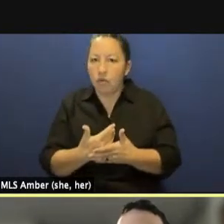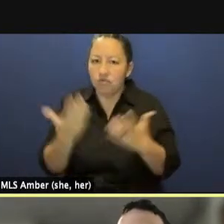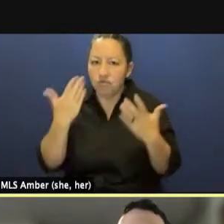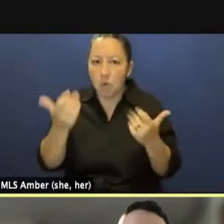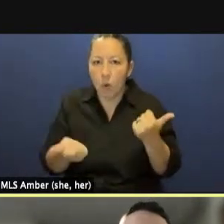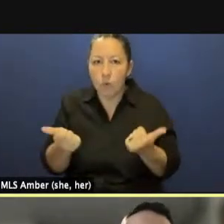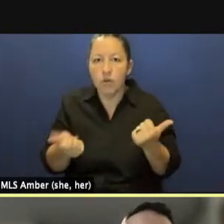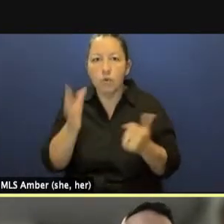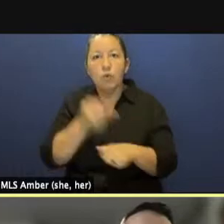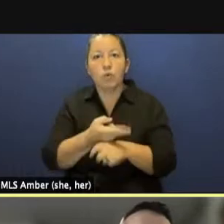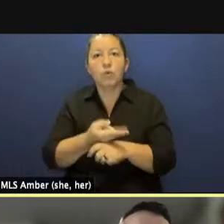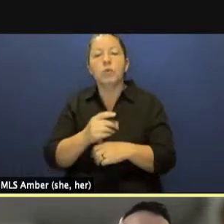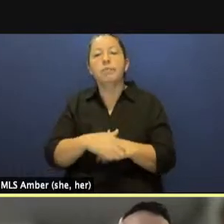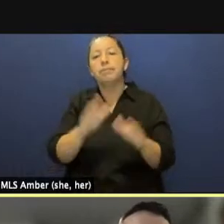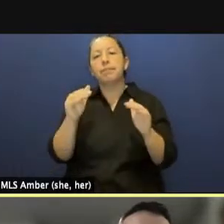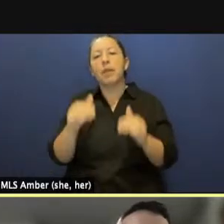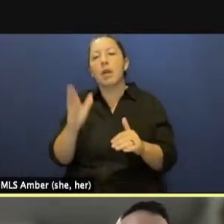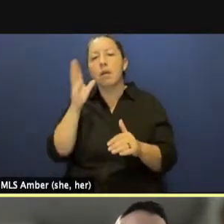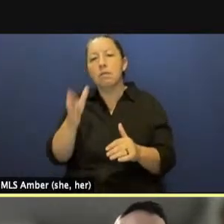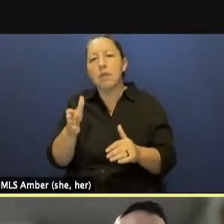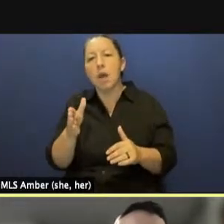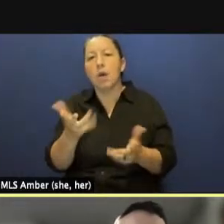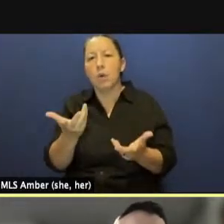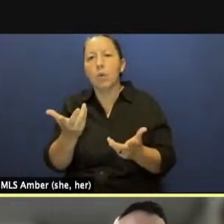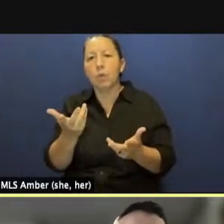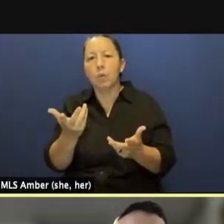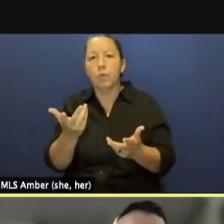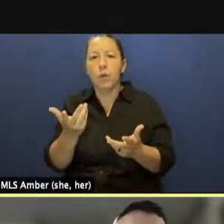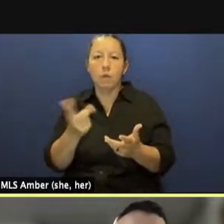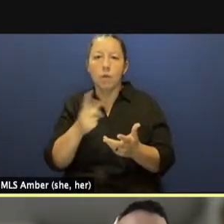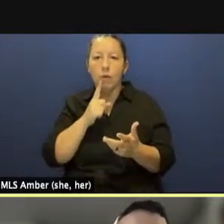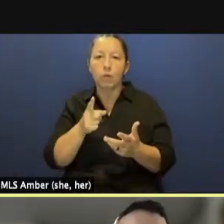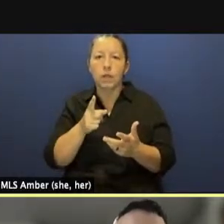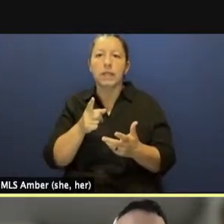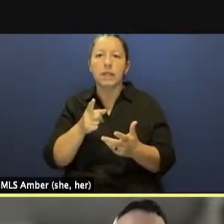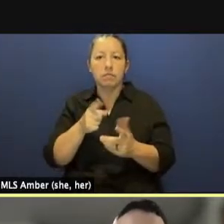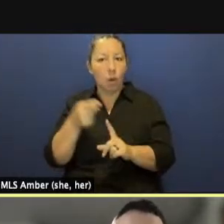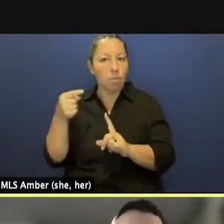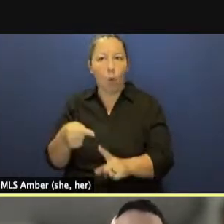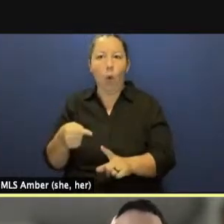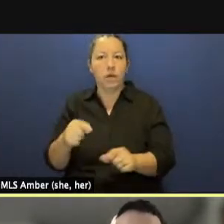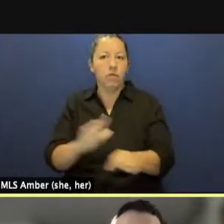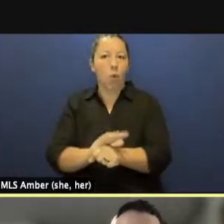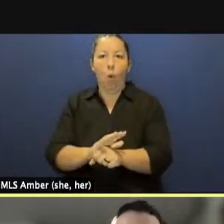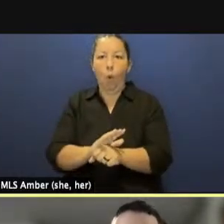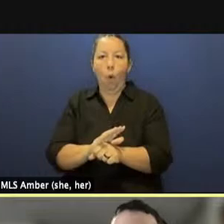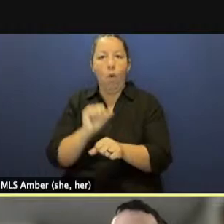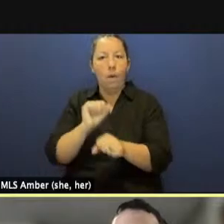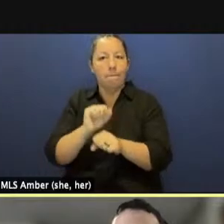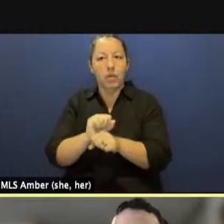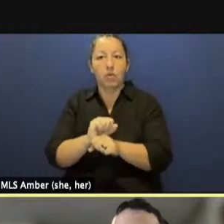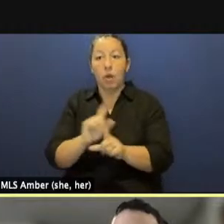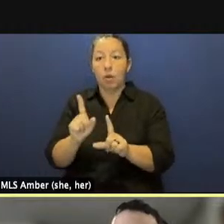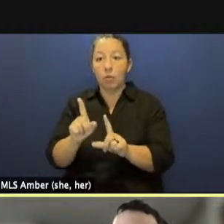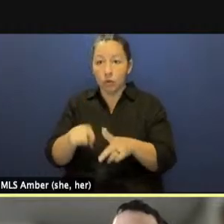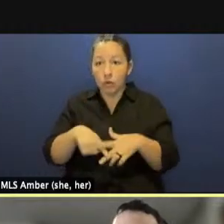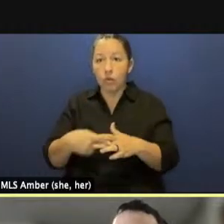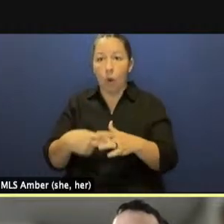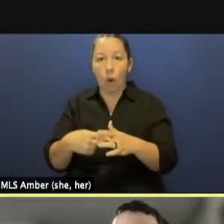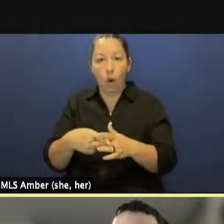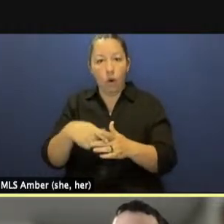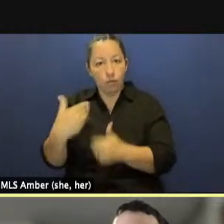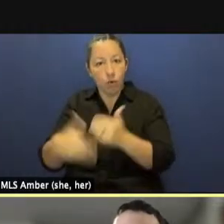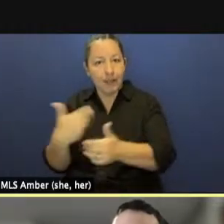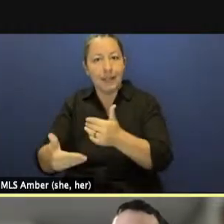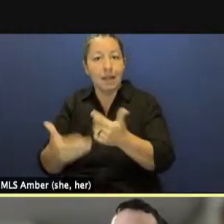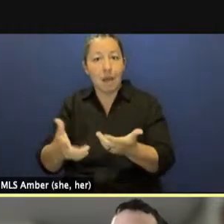Then we're going to get closer to actually the core of the mission. So when we're going to start pre-processing, so maybe we need to sieve the regolith, maybe we need